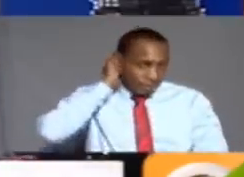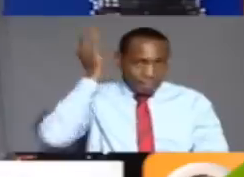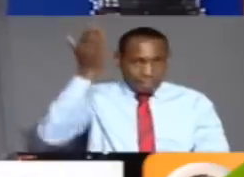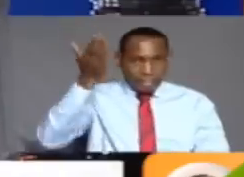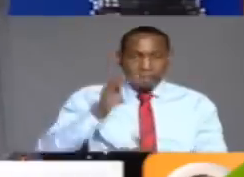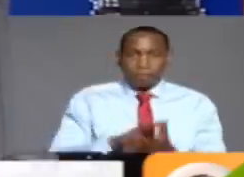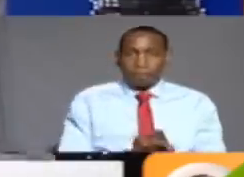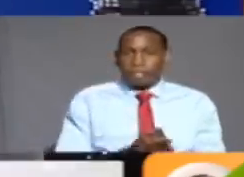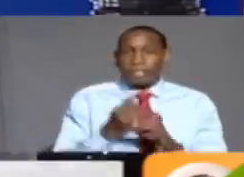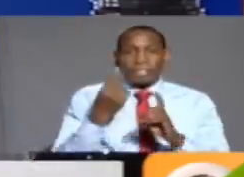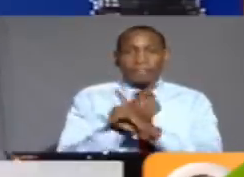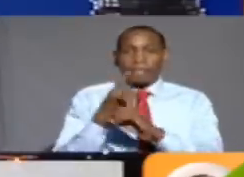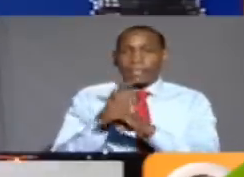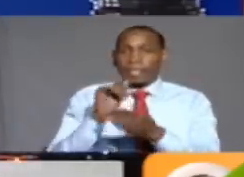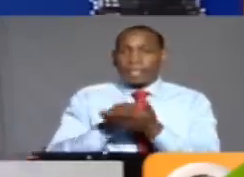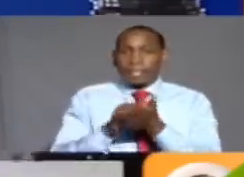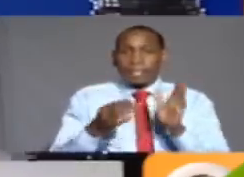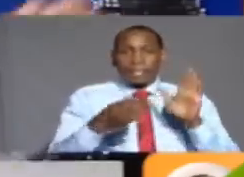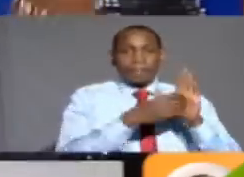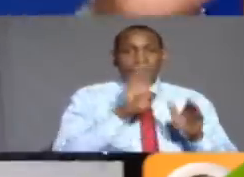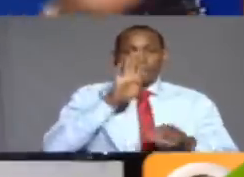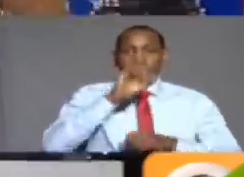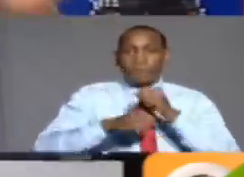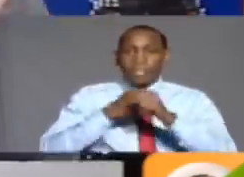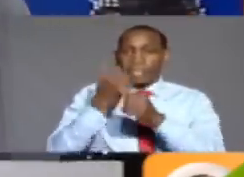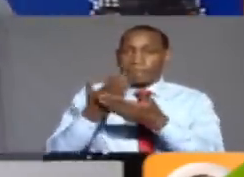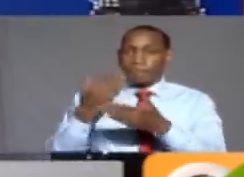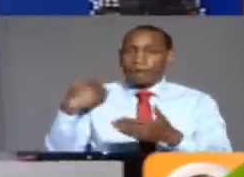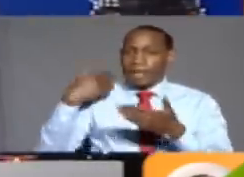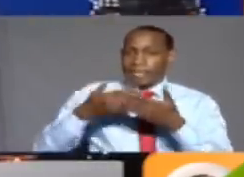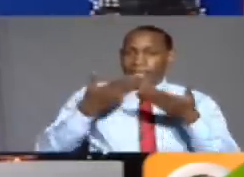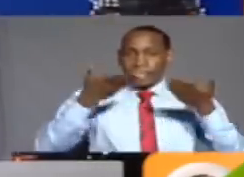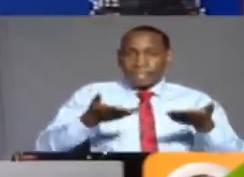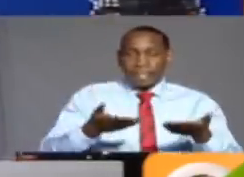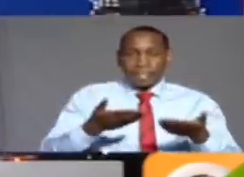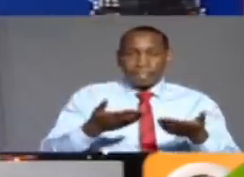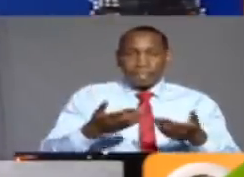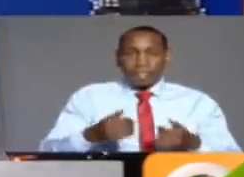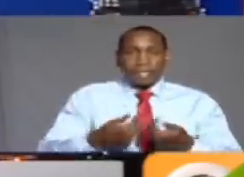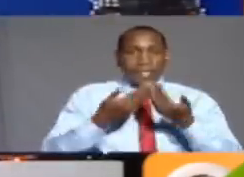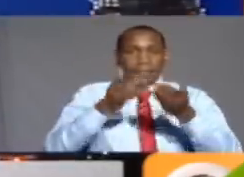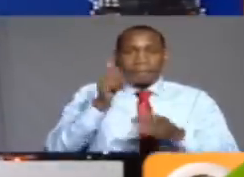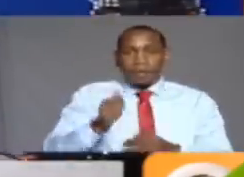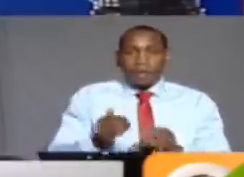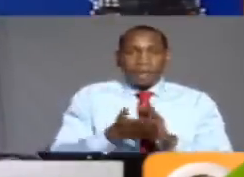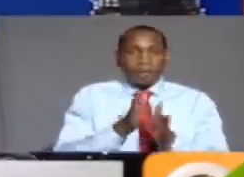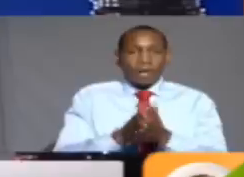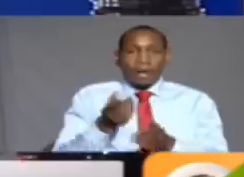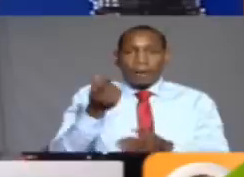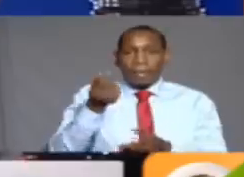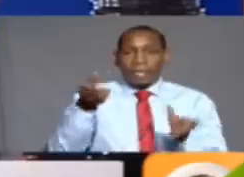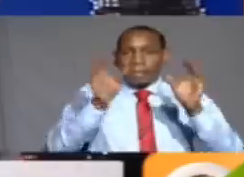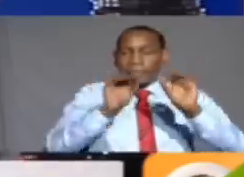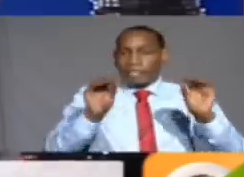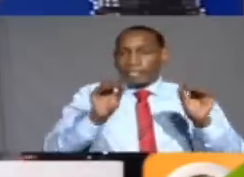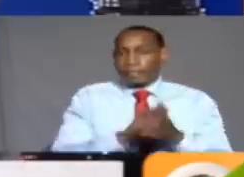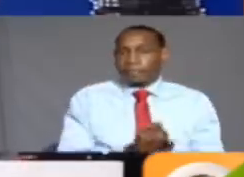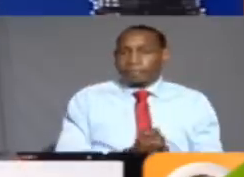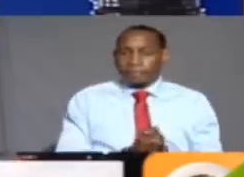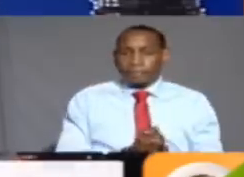called Mioro there, which was advertised 4 years ago, until now has not been awarded because there's no money in the budget.